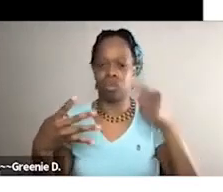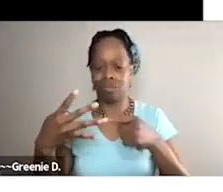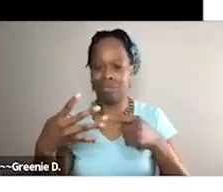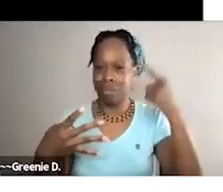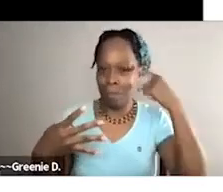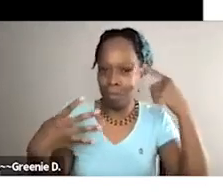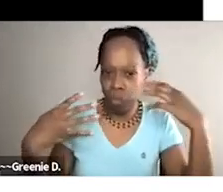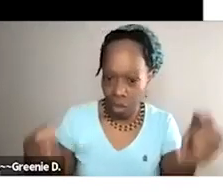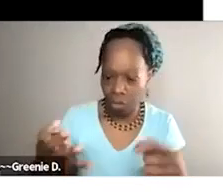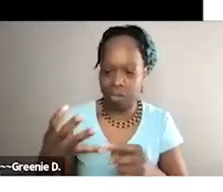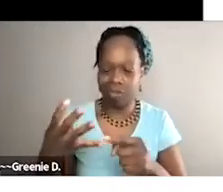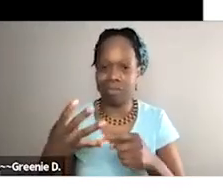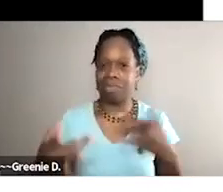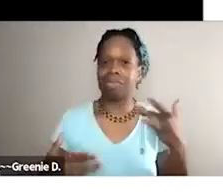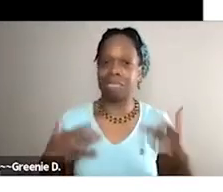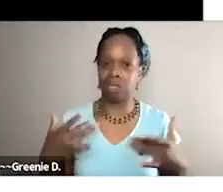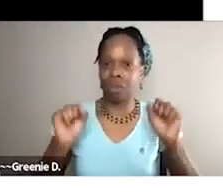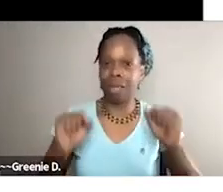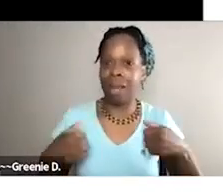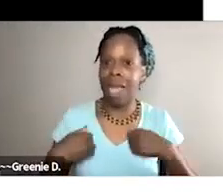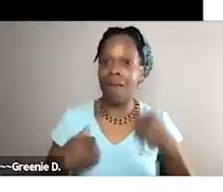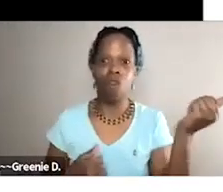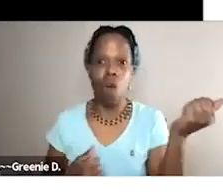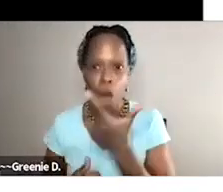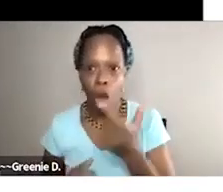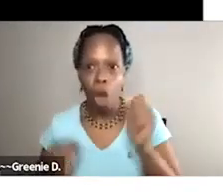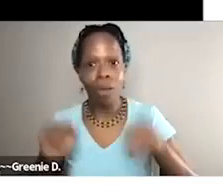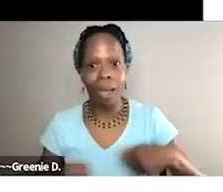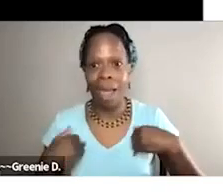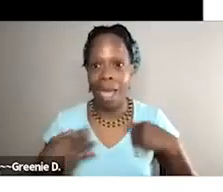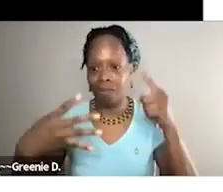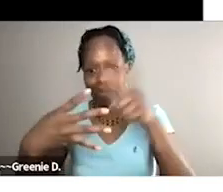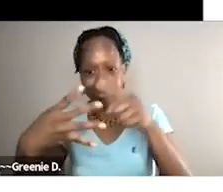individual. So I'm going to turn it over to Rachel.